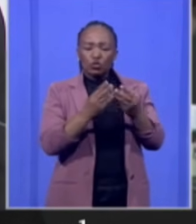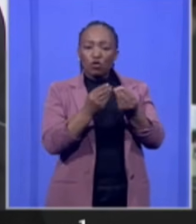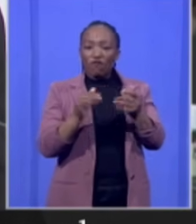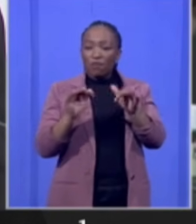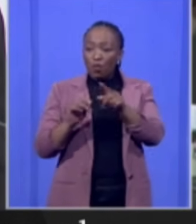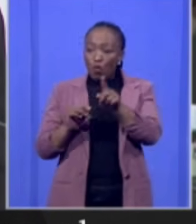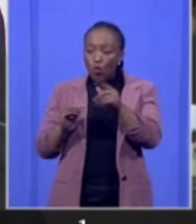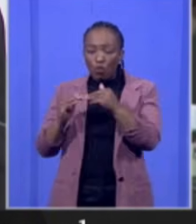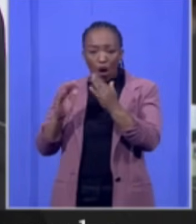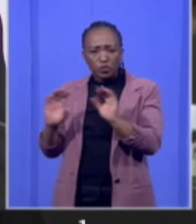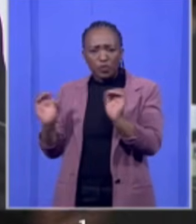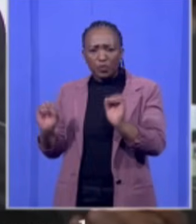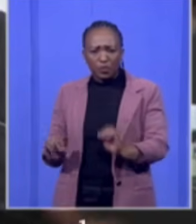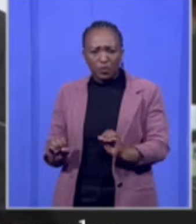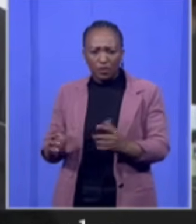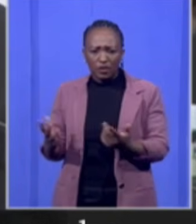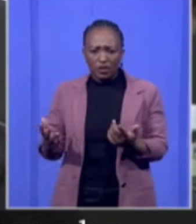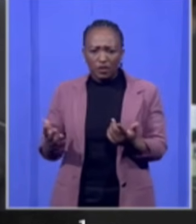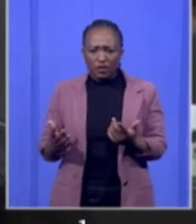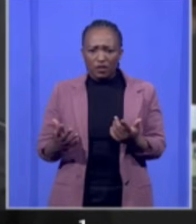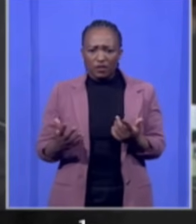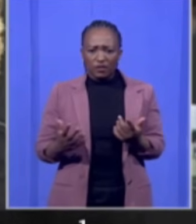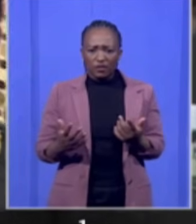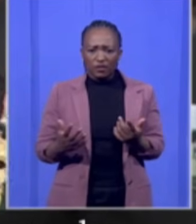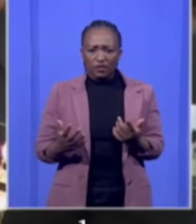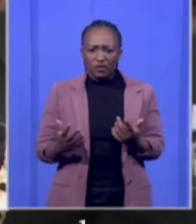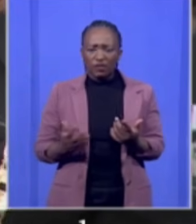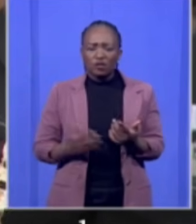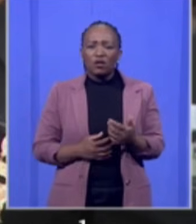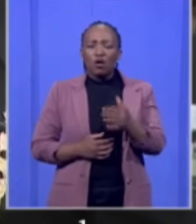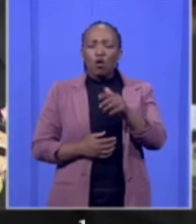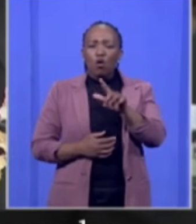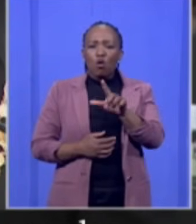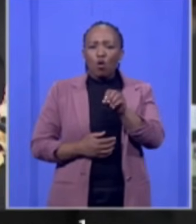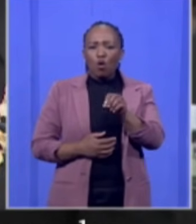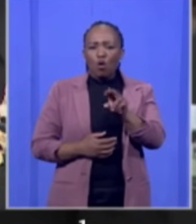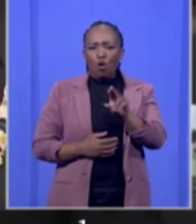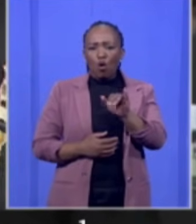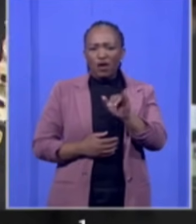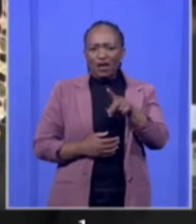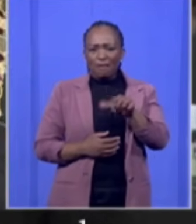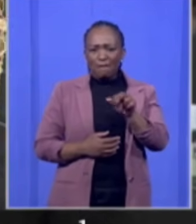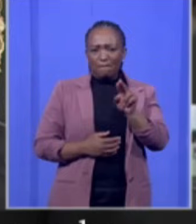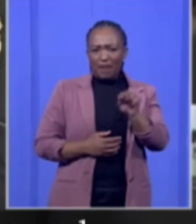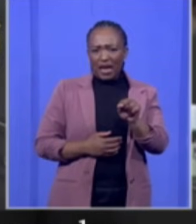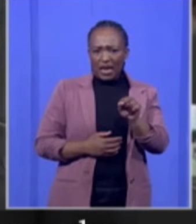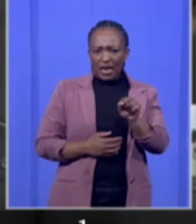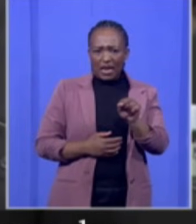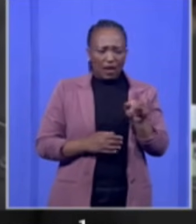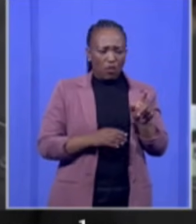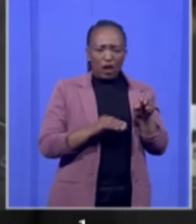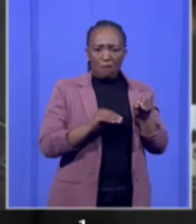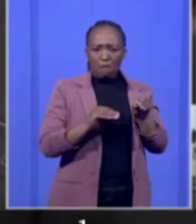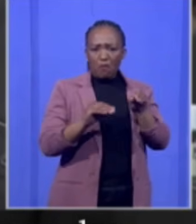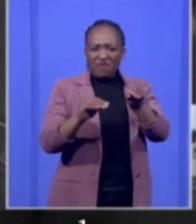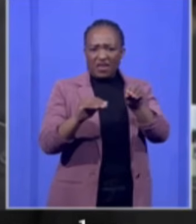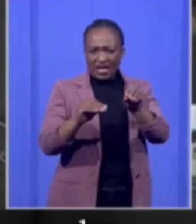needy. A case in hand is Lorry Park. When there was a movement to Lorry Park,